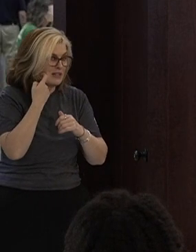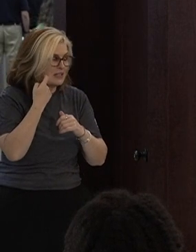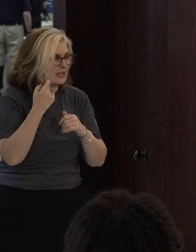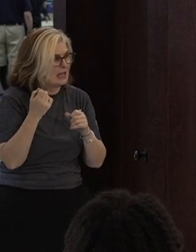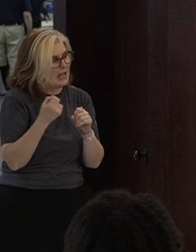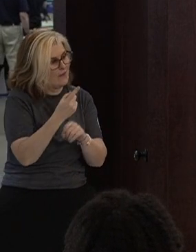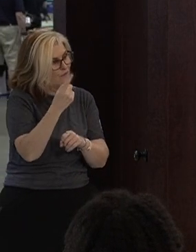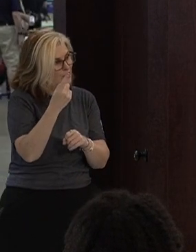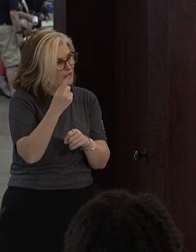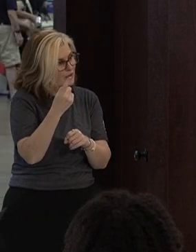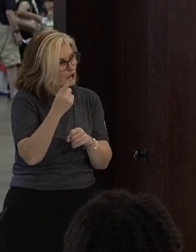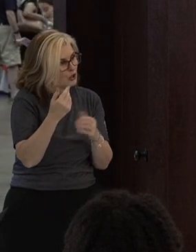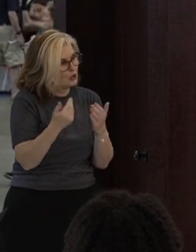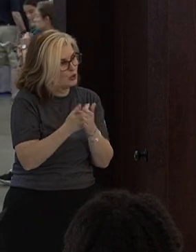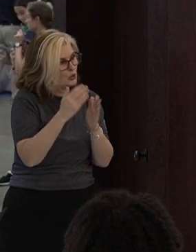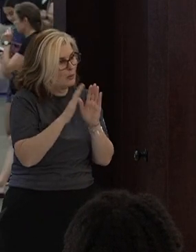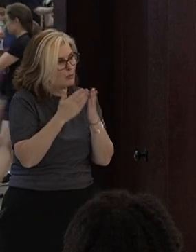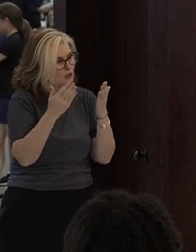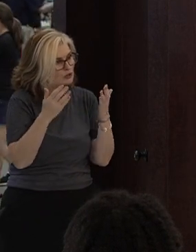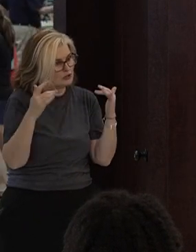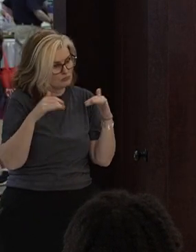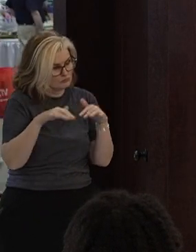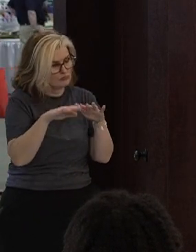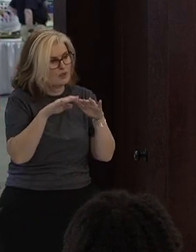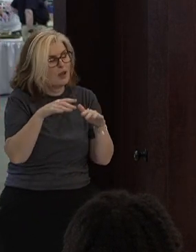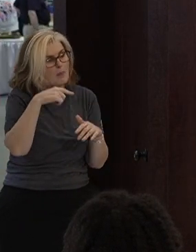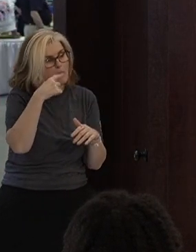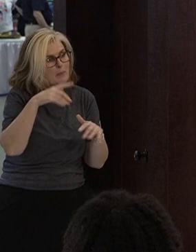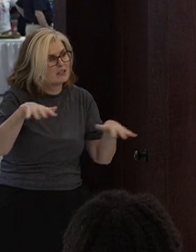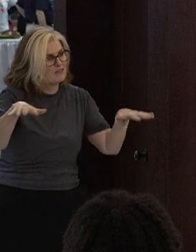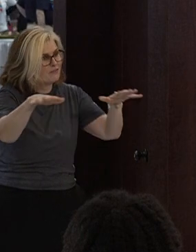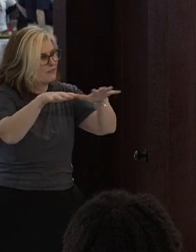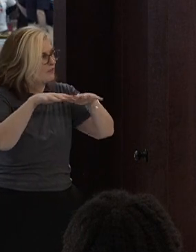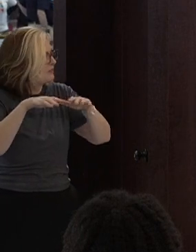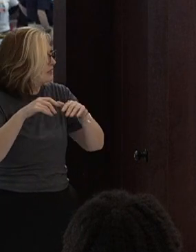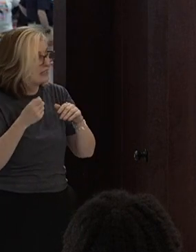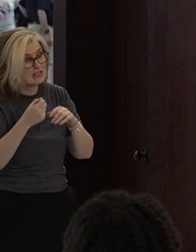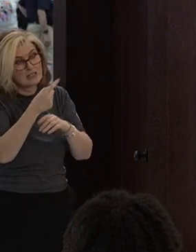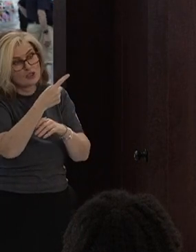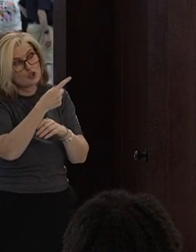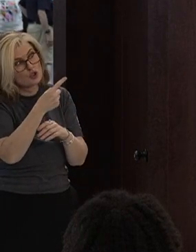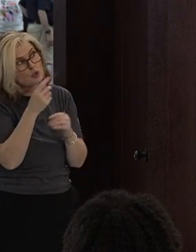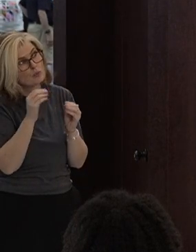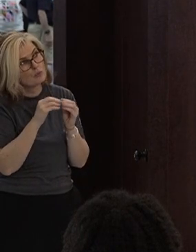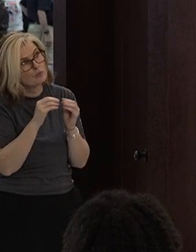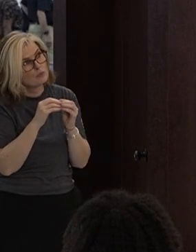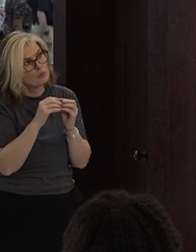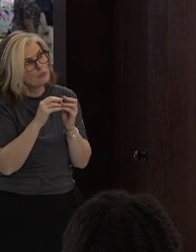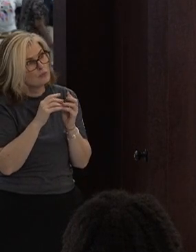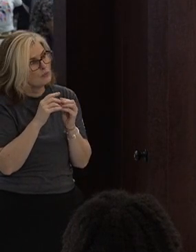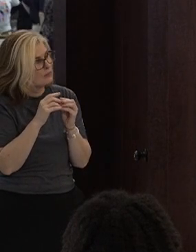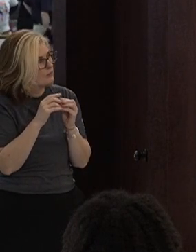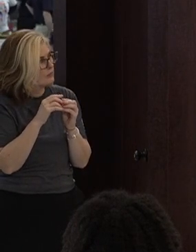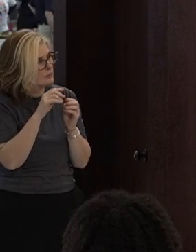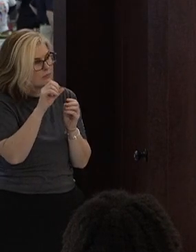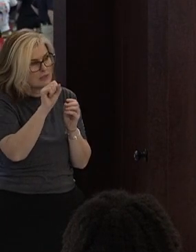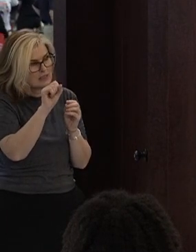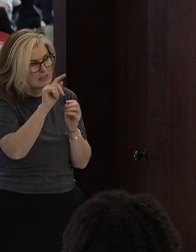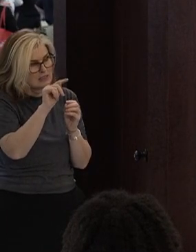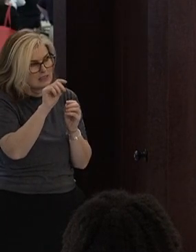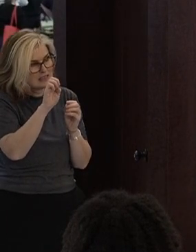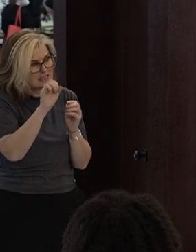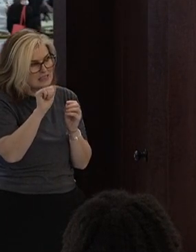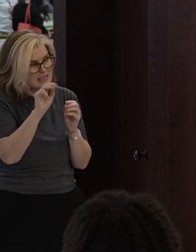year new books will come into the public domain. Next year will be Steamboat